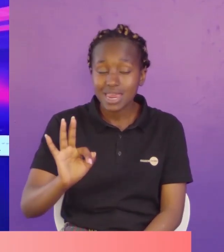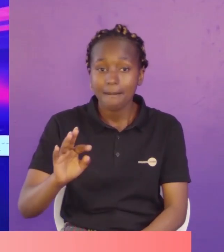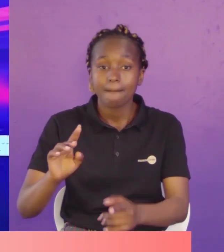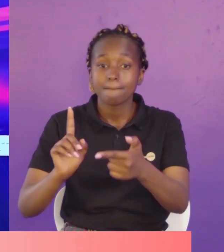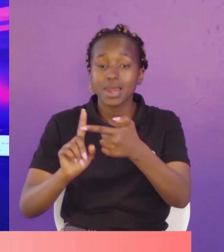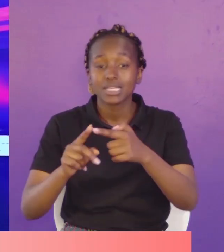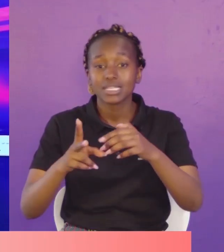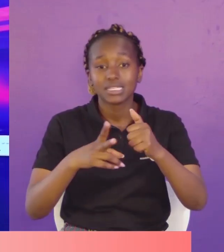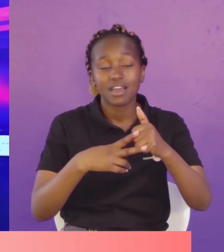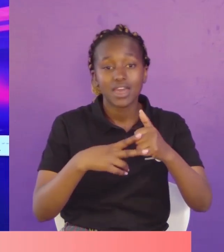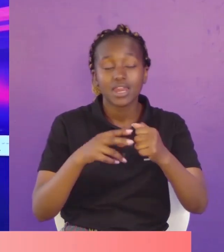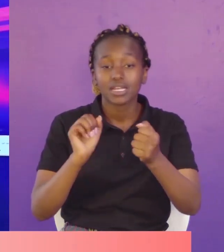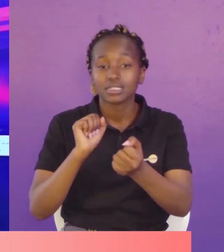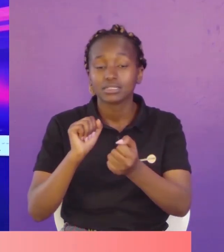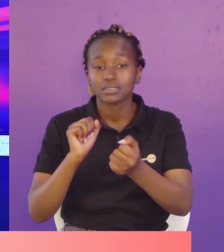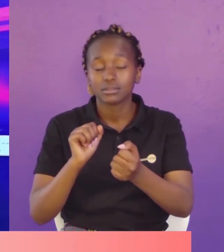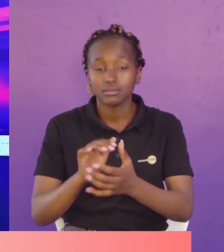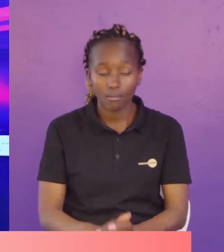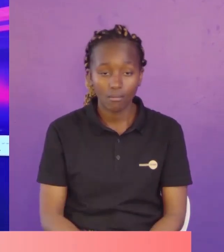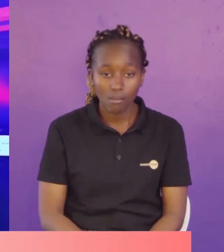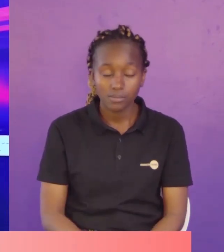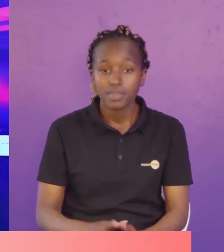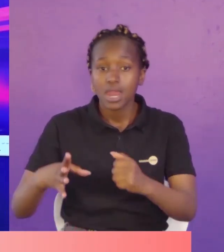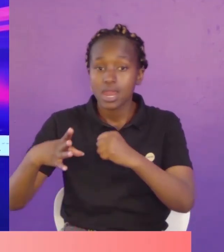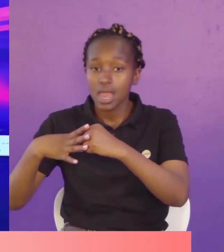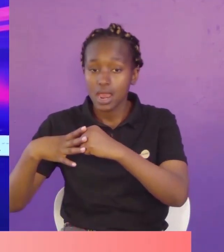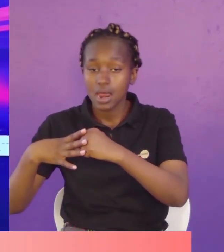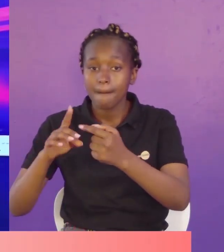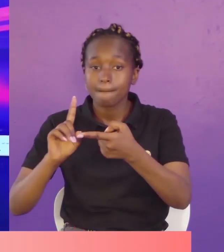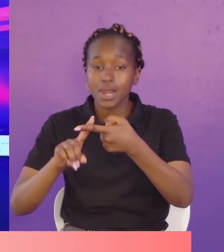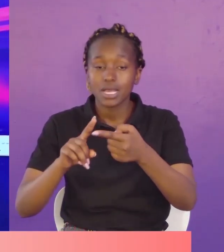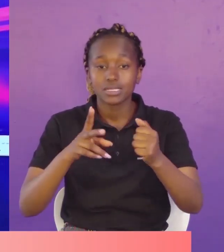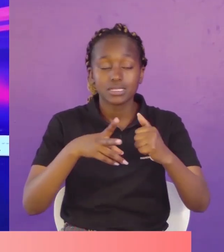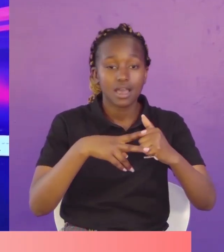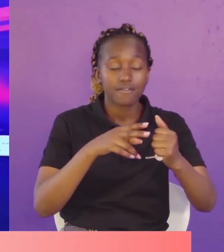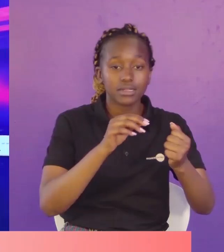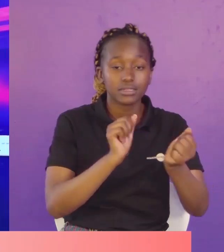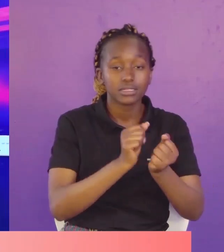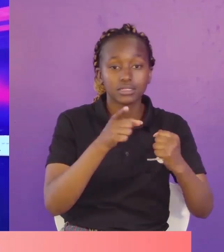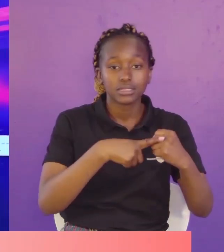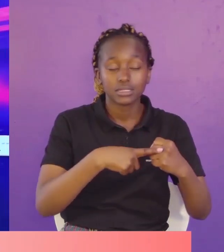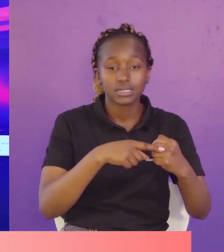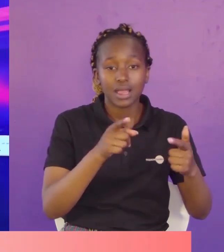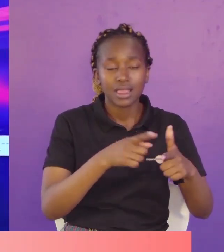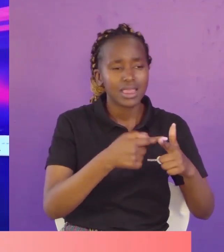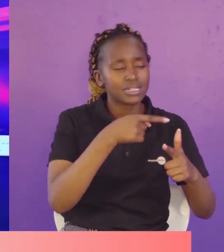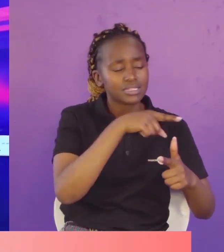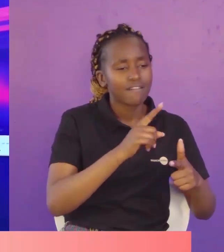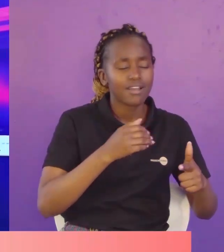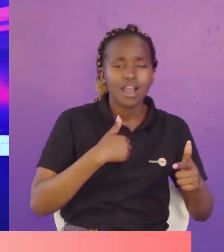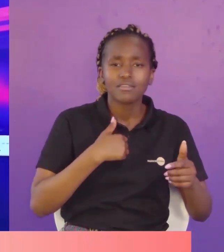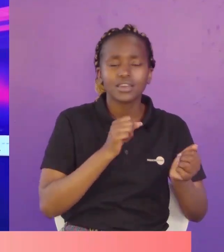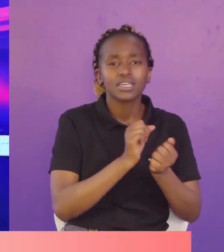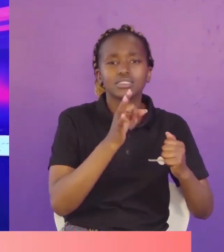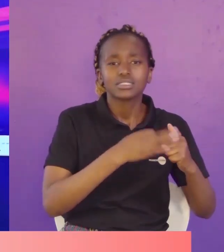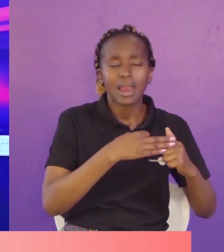is not 3. 9 plus 7, 16. that is 16. They already have 18. They still have their